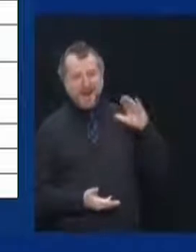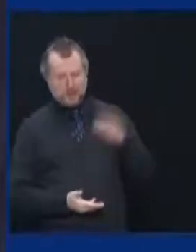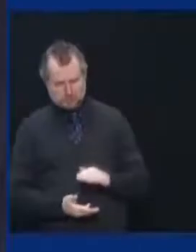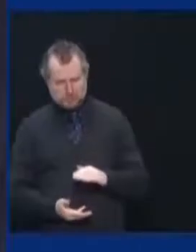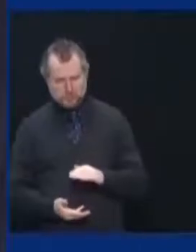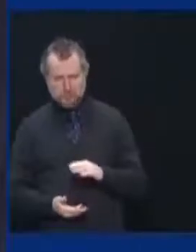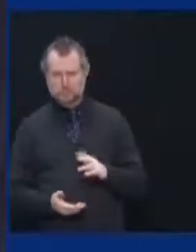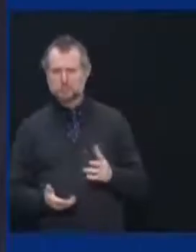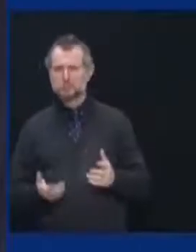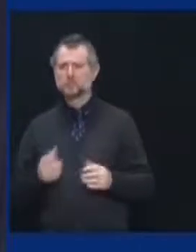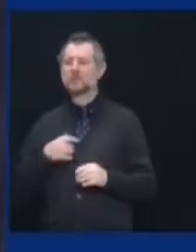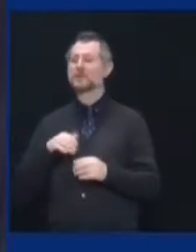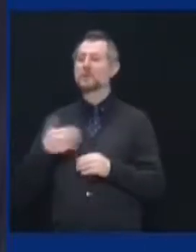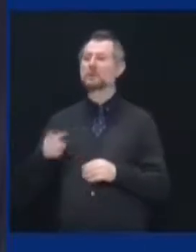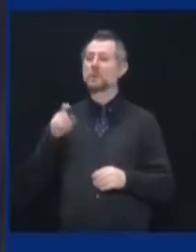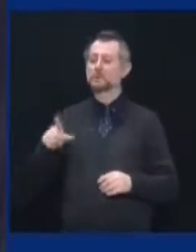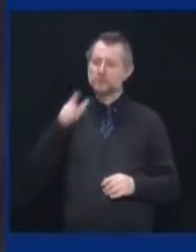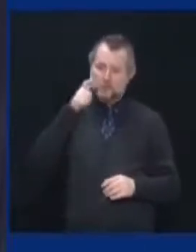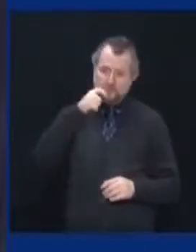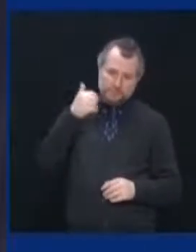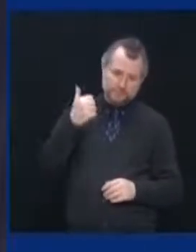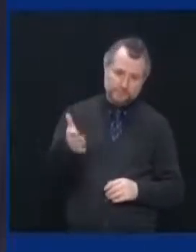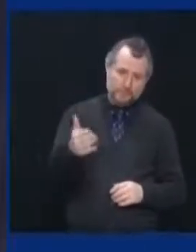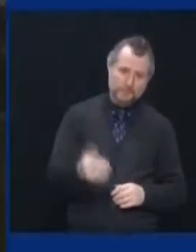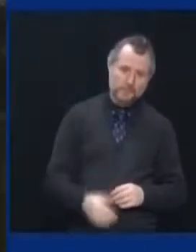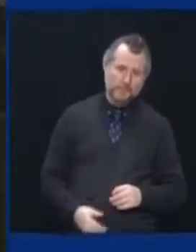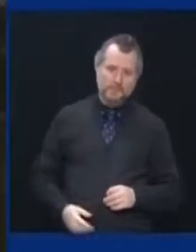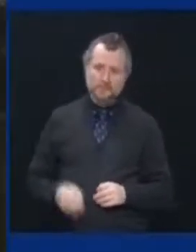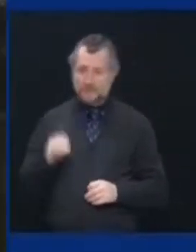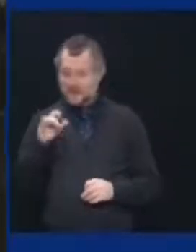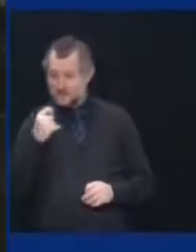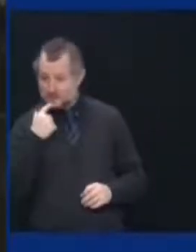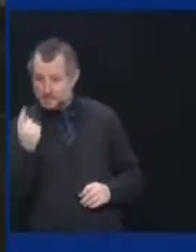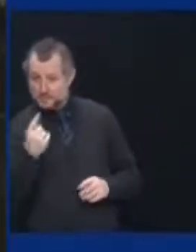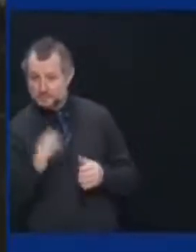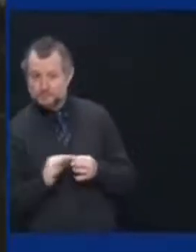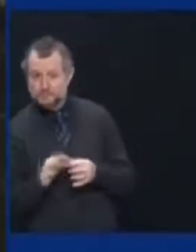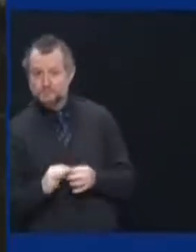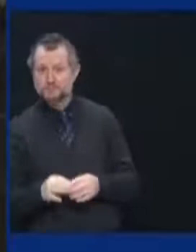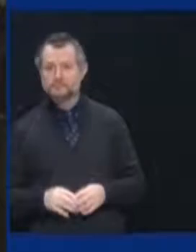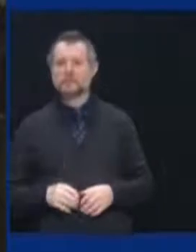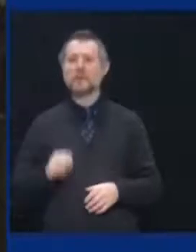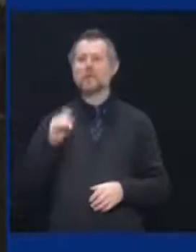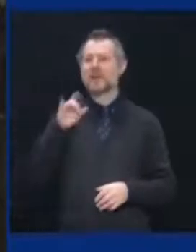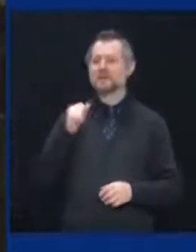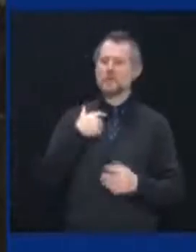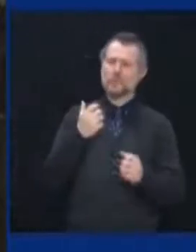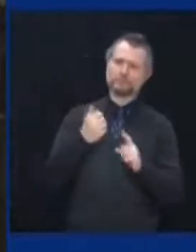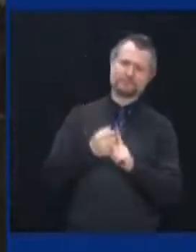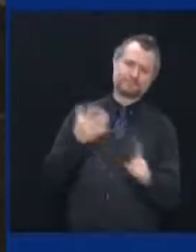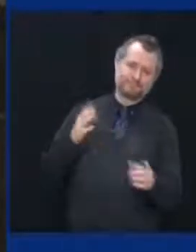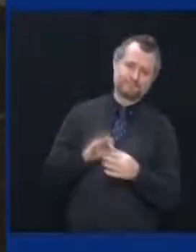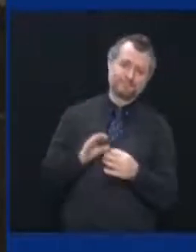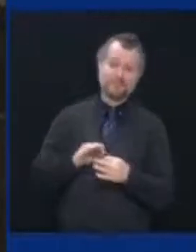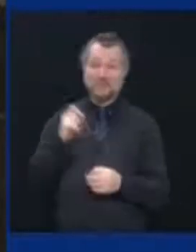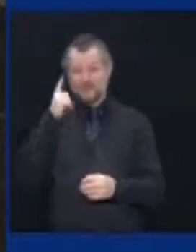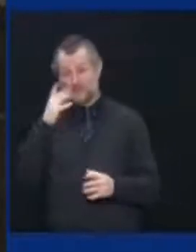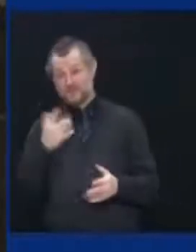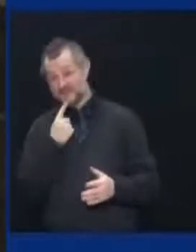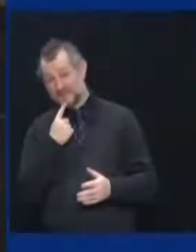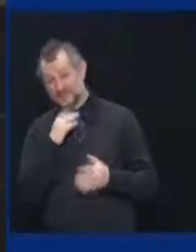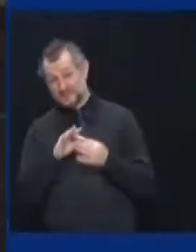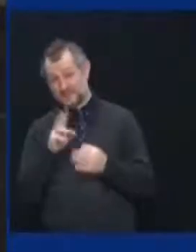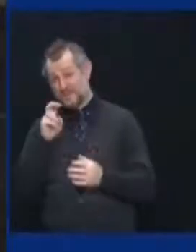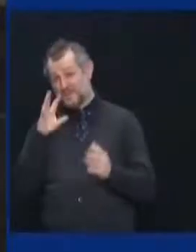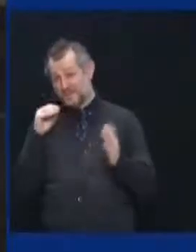Next question, operator. Do you want to add something, Melissa? Yeah, and just for clarity's sake, so when the governor says we're getting 250,000 for